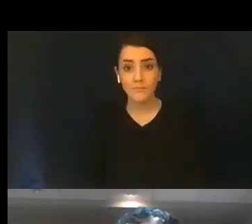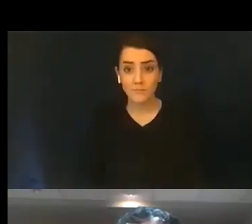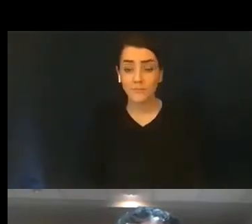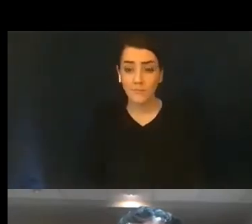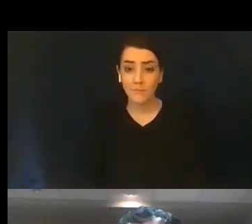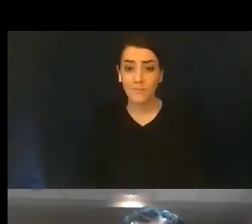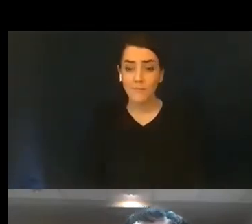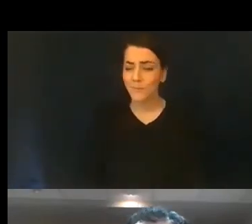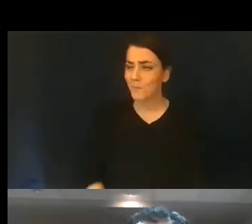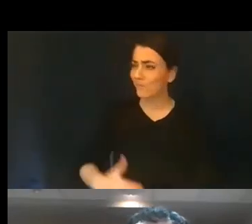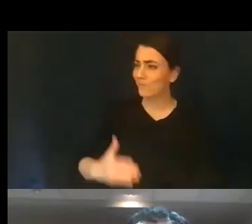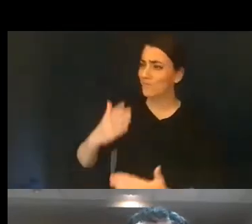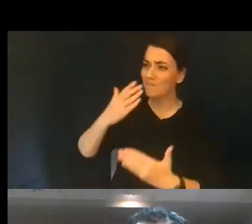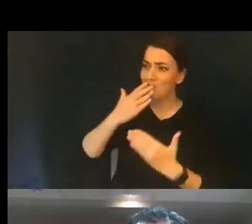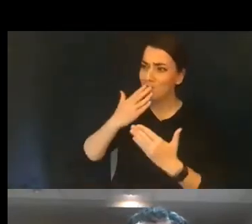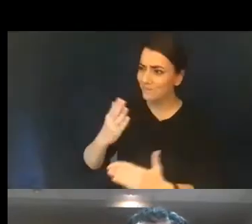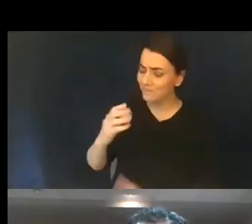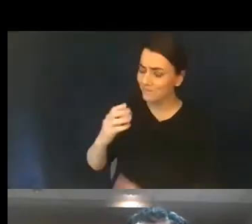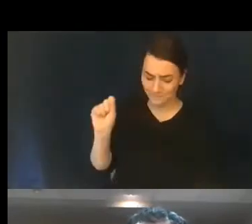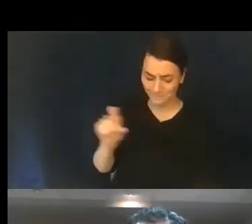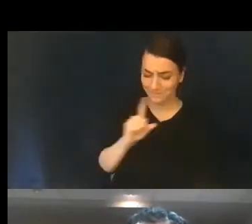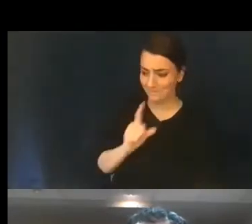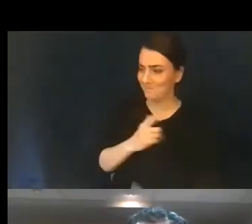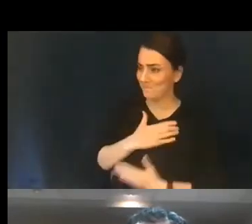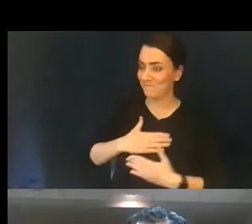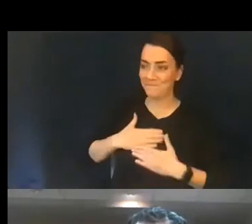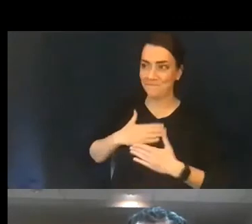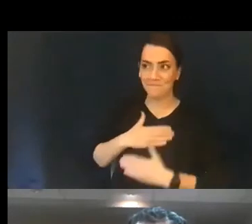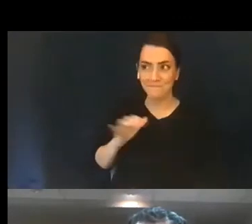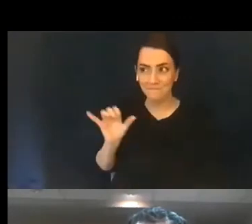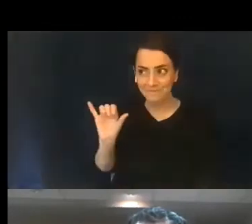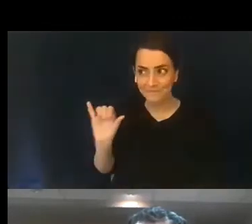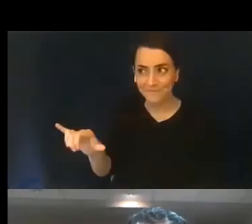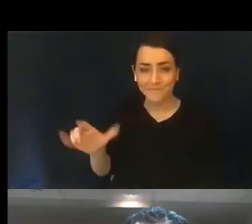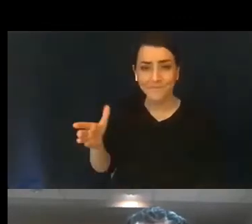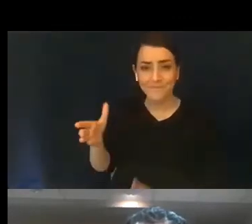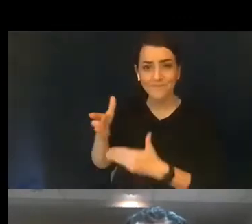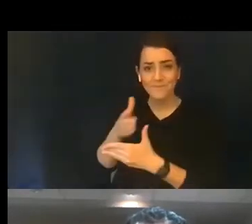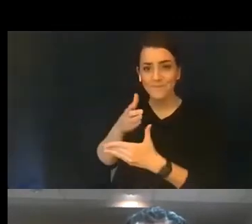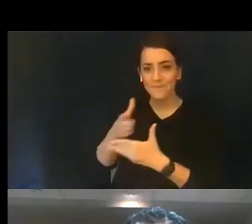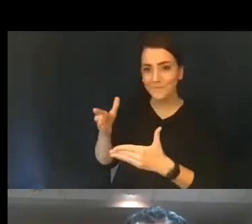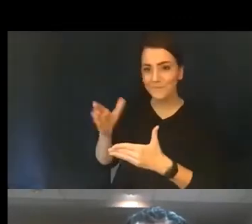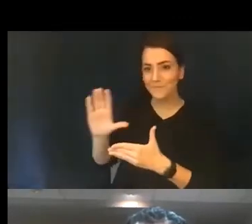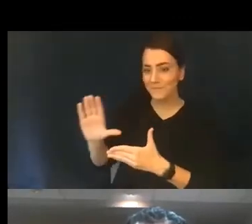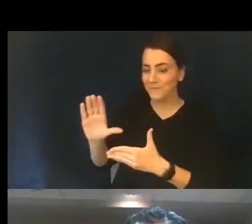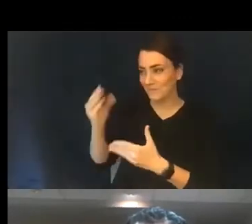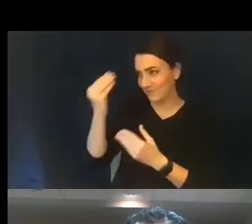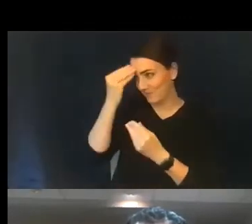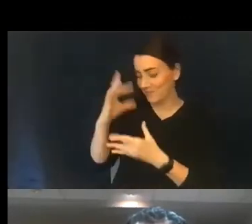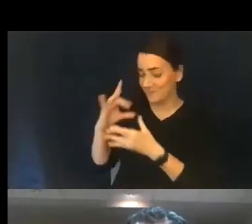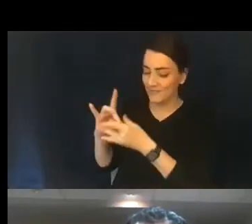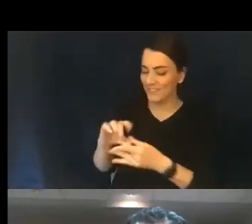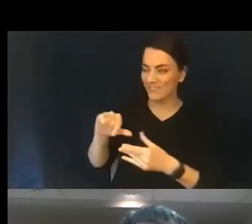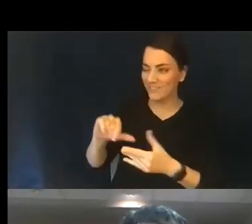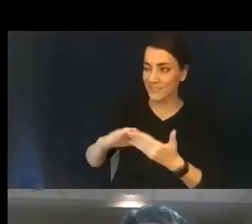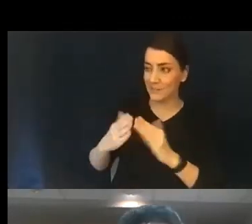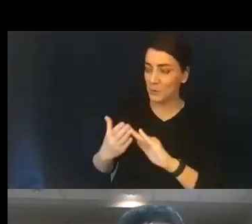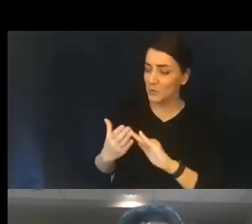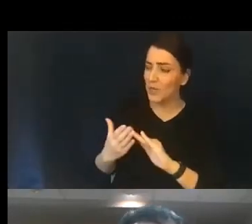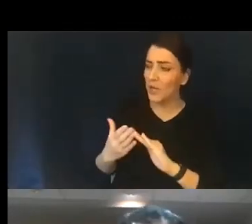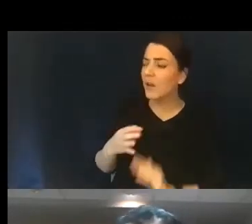Thank you. Yeah, no, I really appreciate that, and sharing a little bit about the community here. I wonder if I could ask